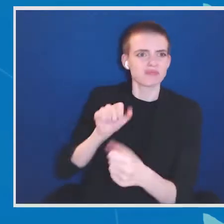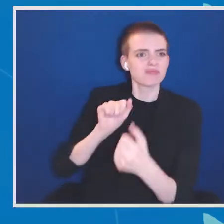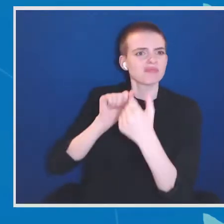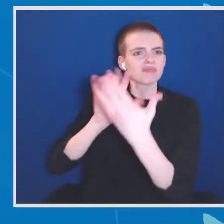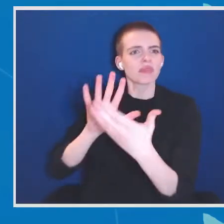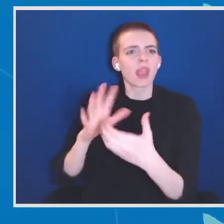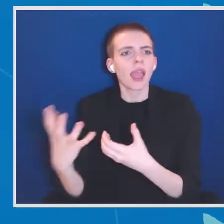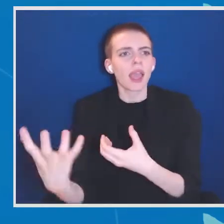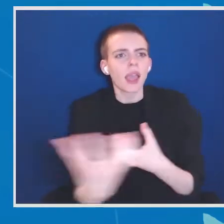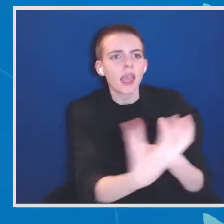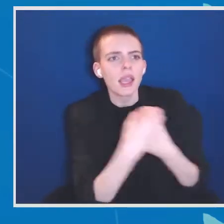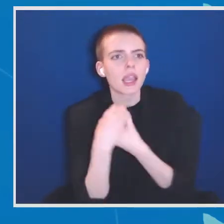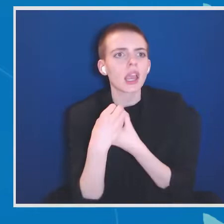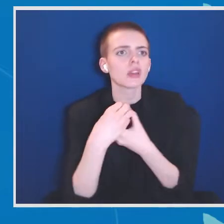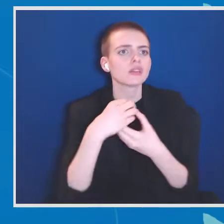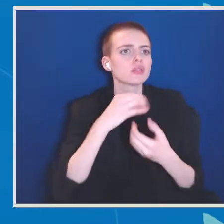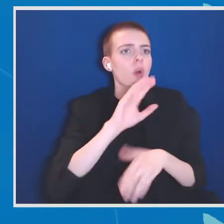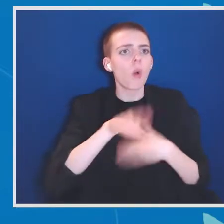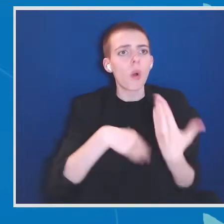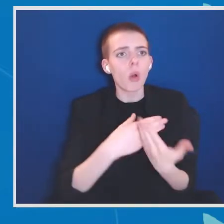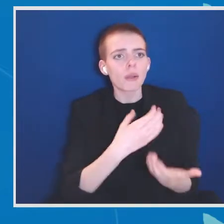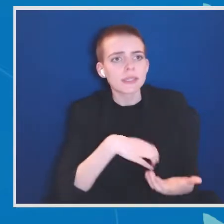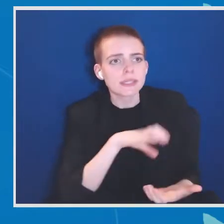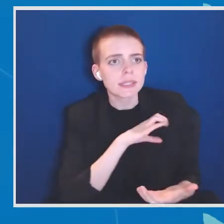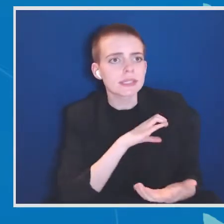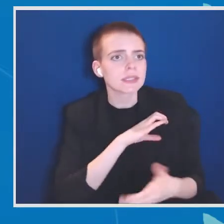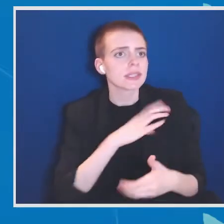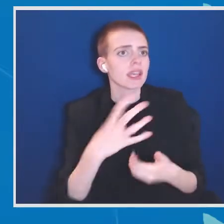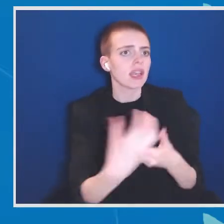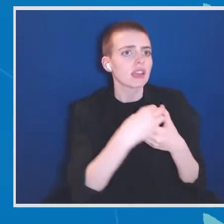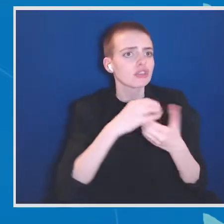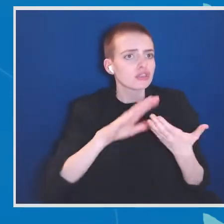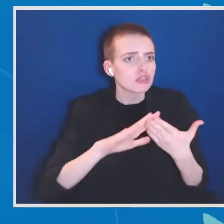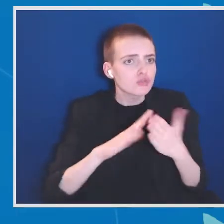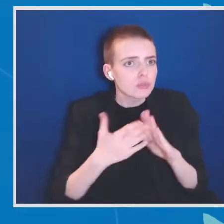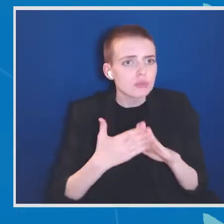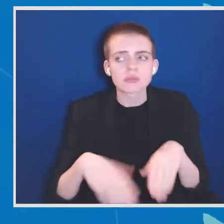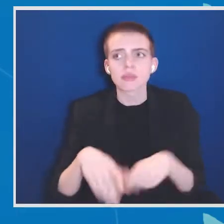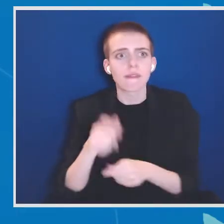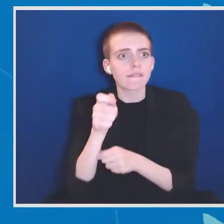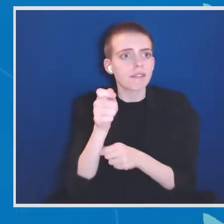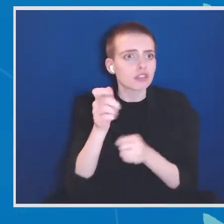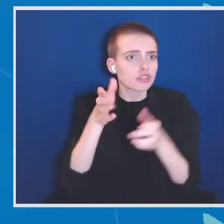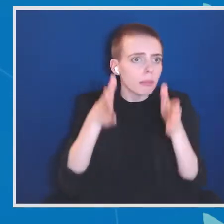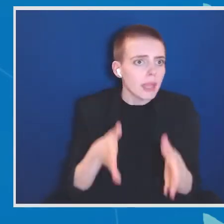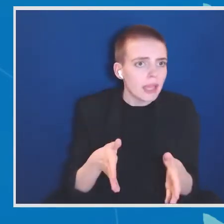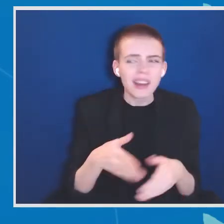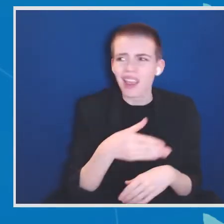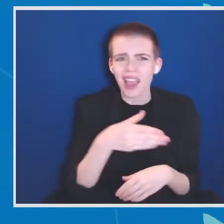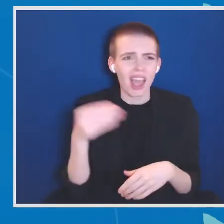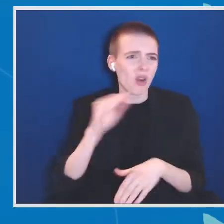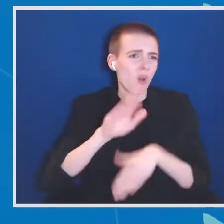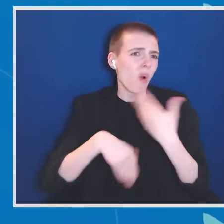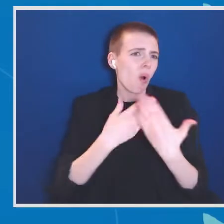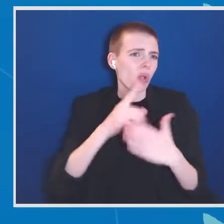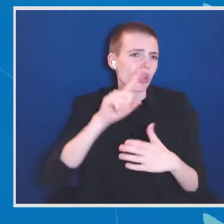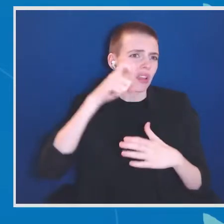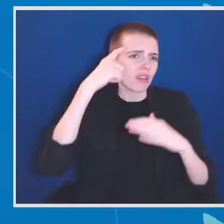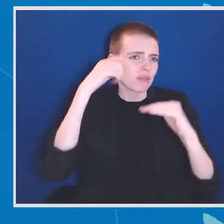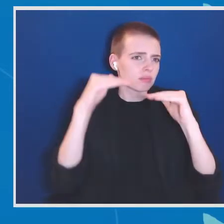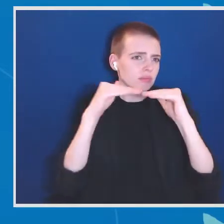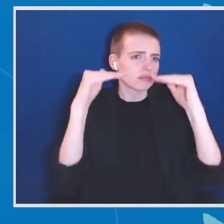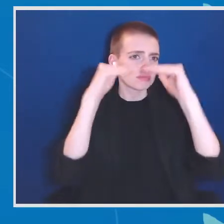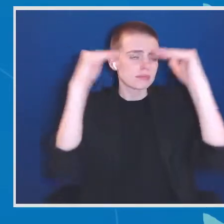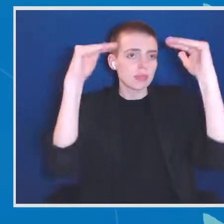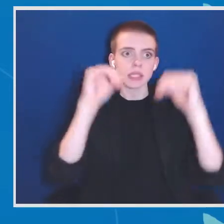the fishermen, as well as all levels of government. And so it's not just a partnership with the government,